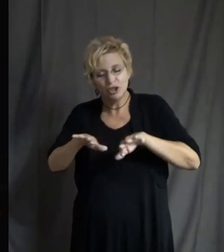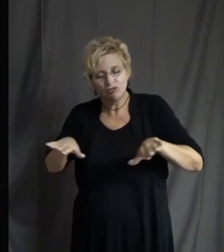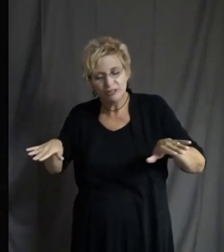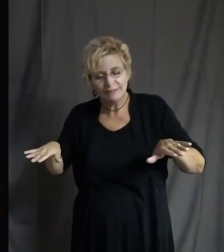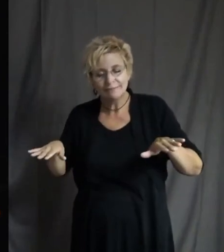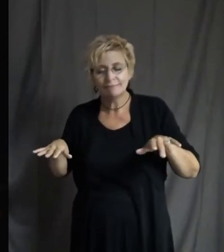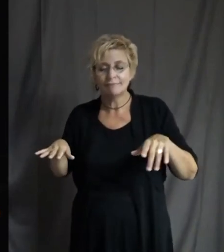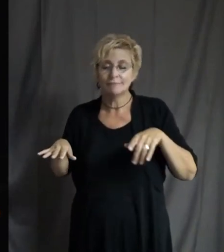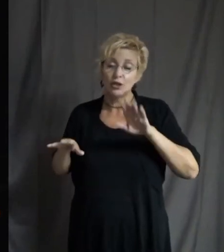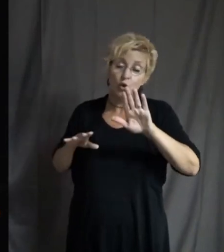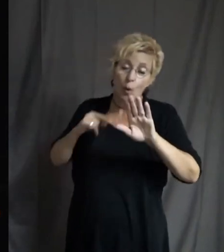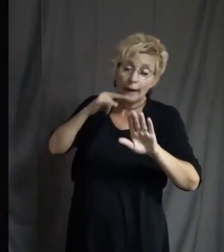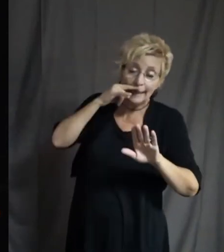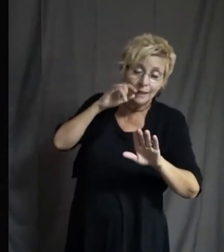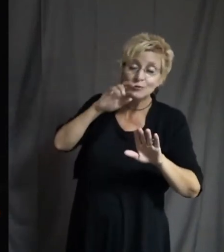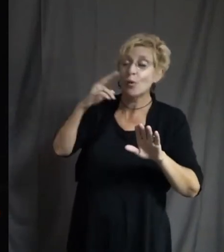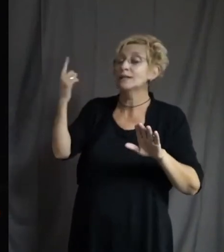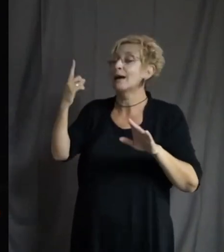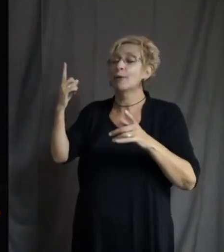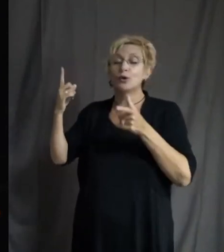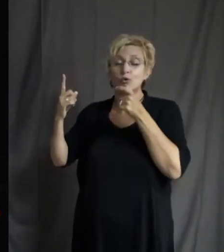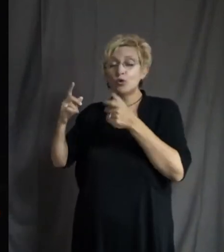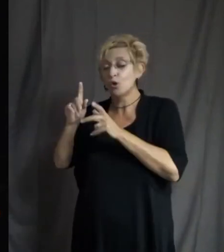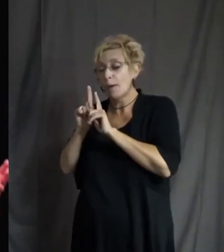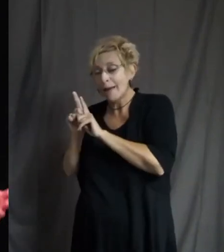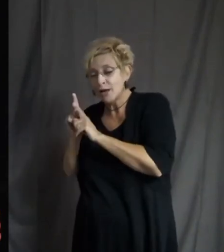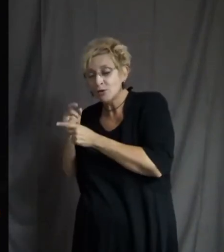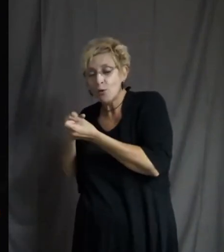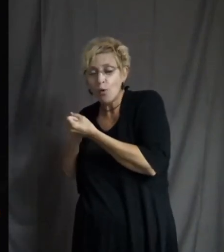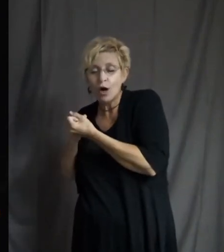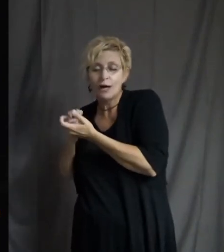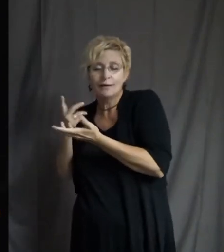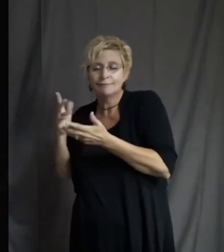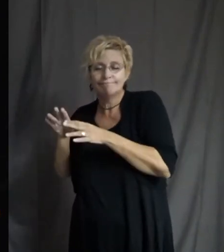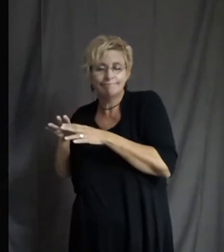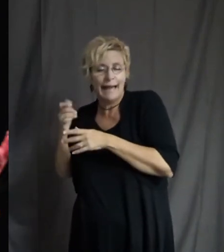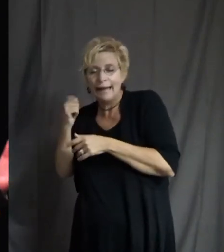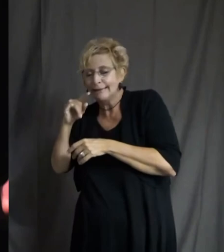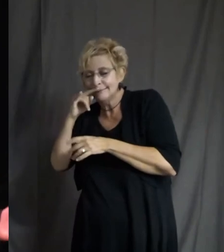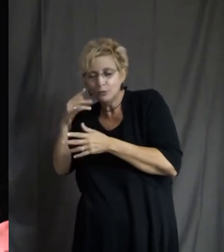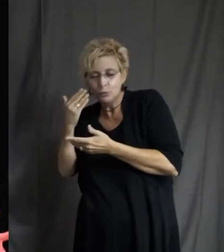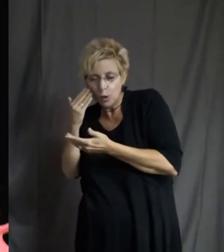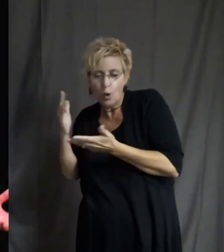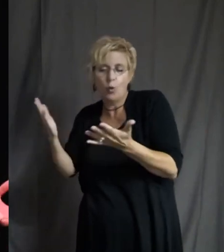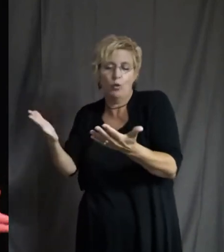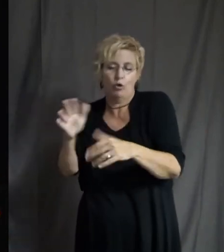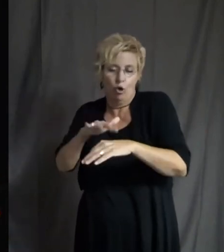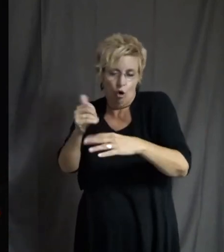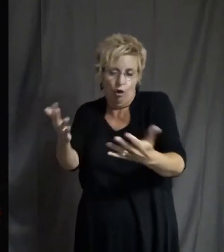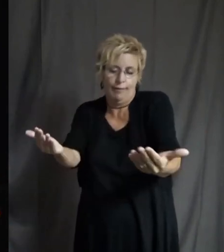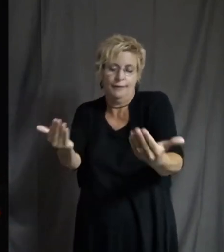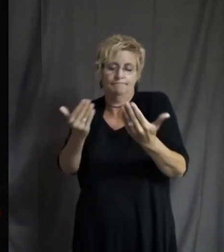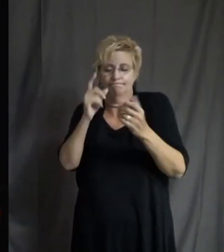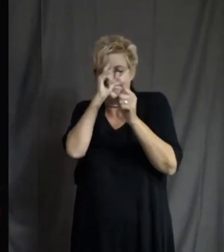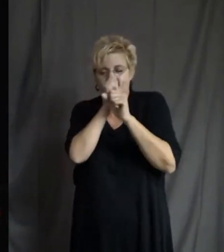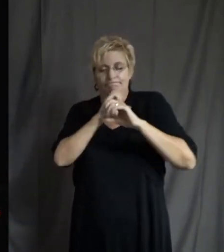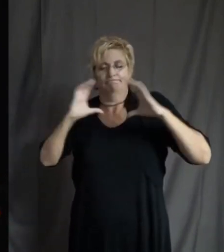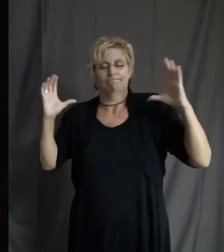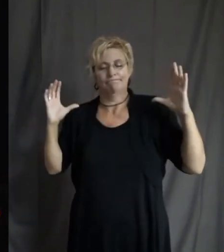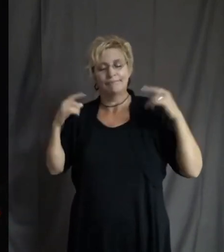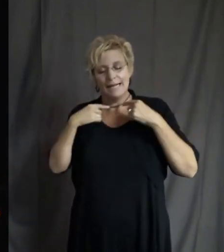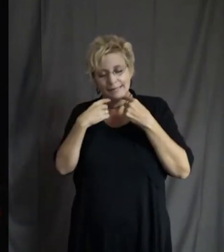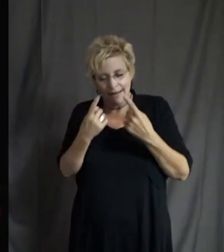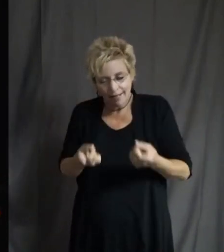I'm going to call forth my children, and you can call forth your kids, someone you mentor or have high hopes for in your life.